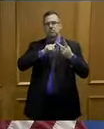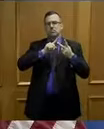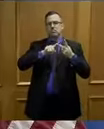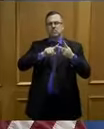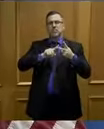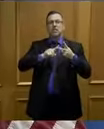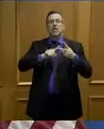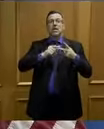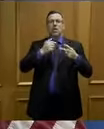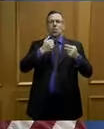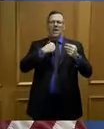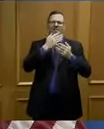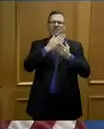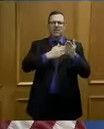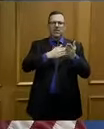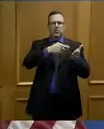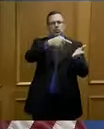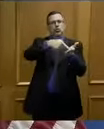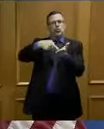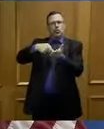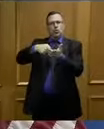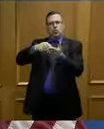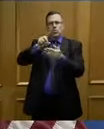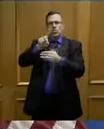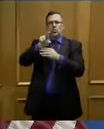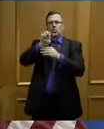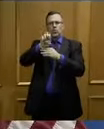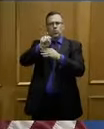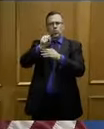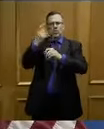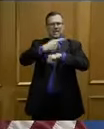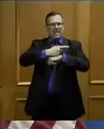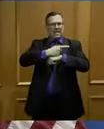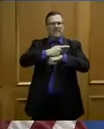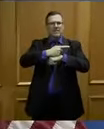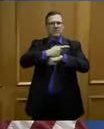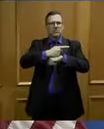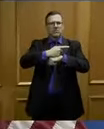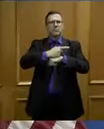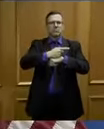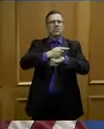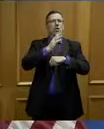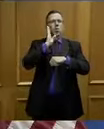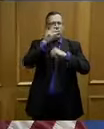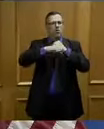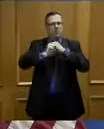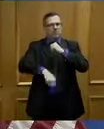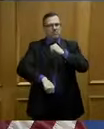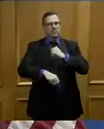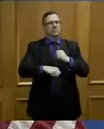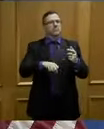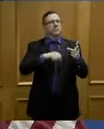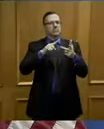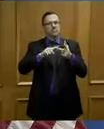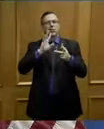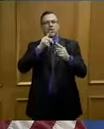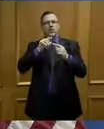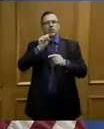to ensure that Tennesseans can continue to socially distance, and I'm going to also talk about